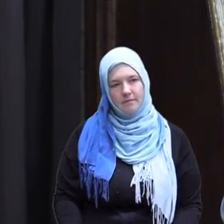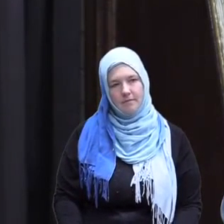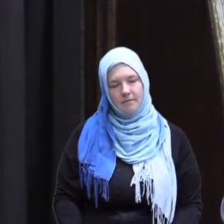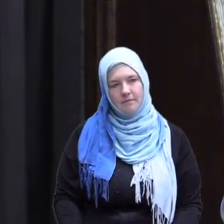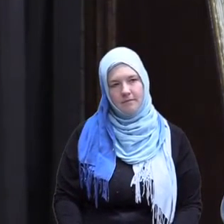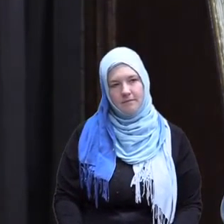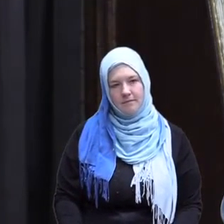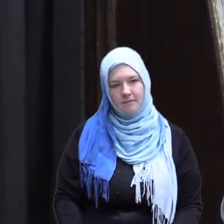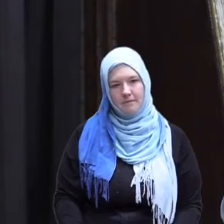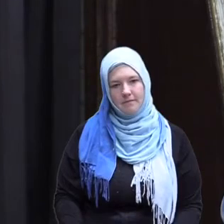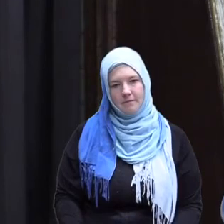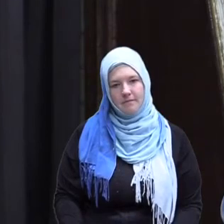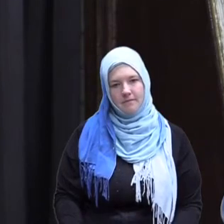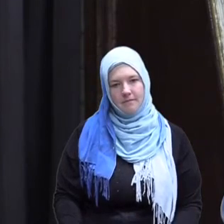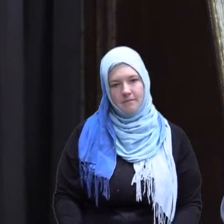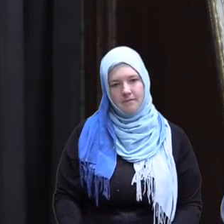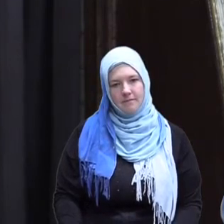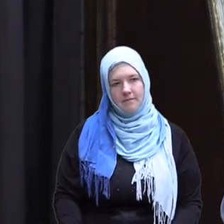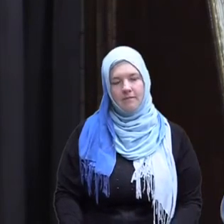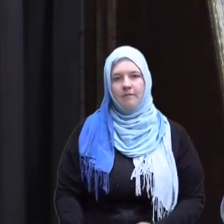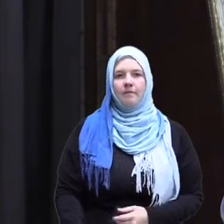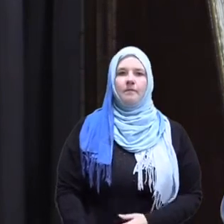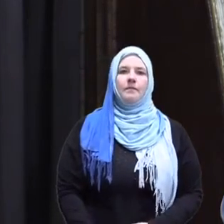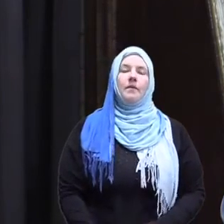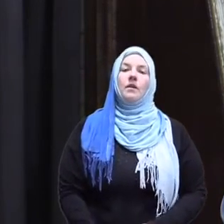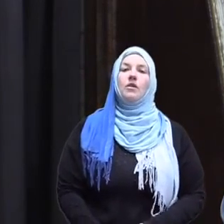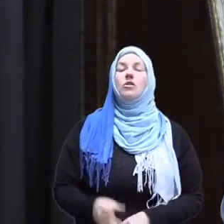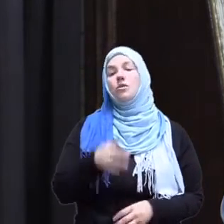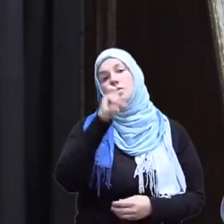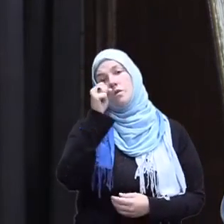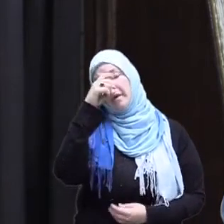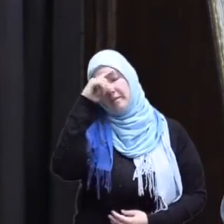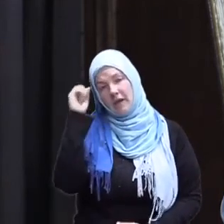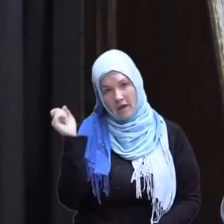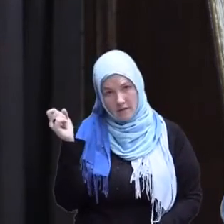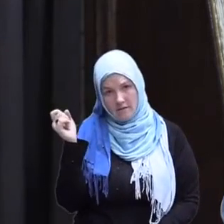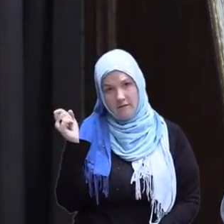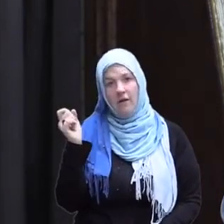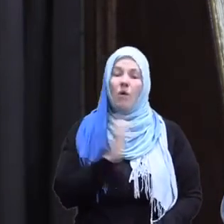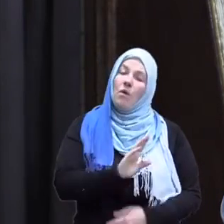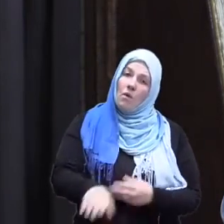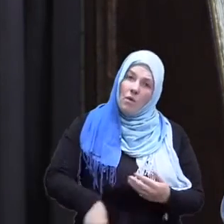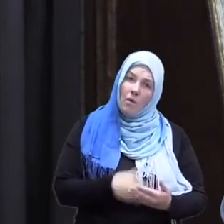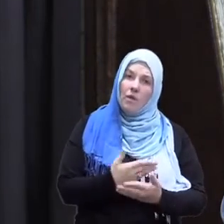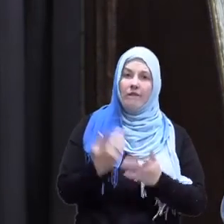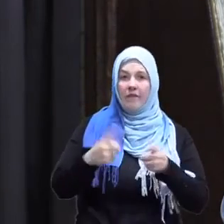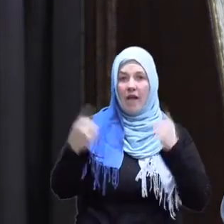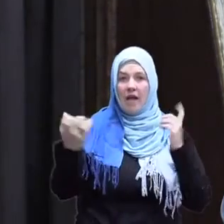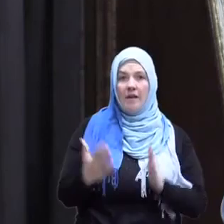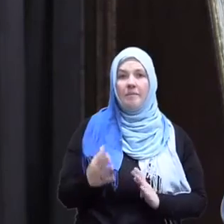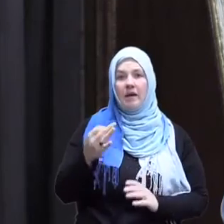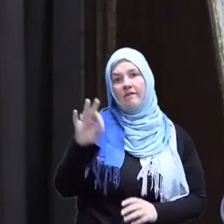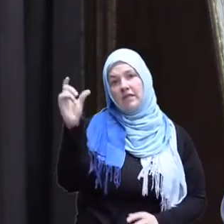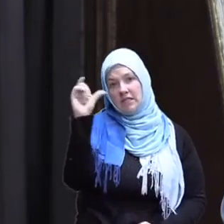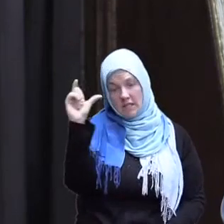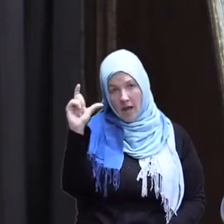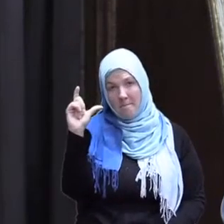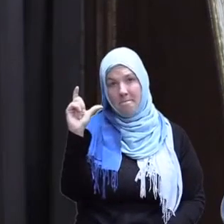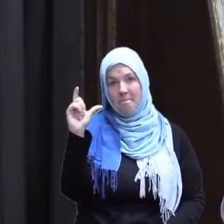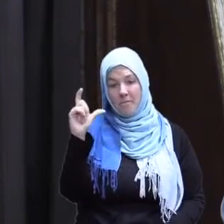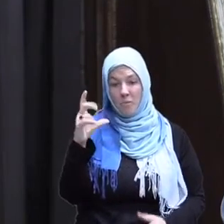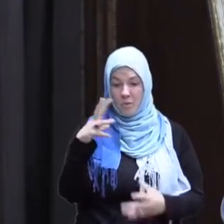al-dhikra wa inna lahu lahafidhun. So because all of the enemies of Islam within